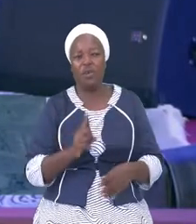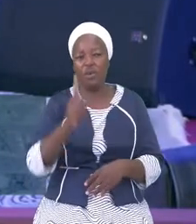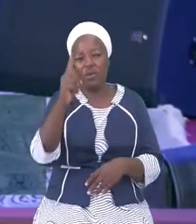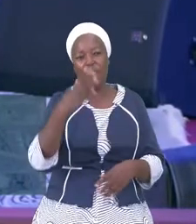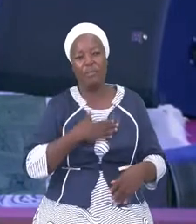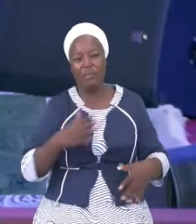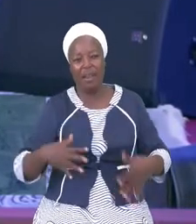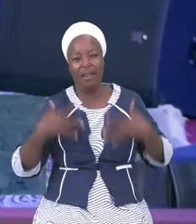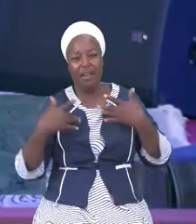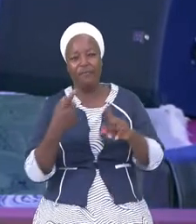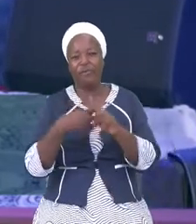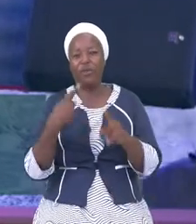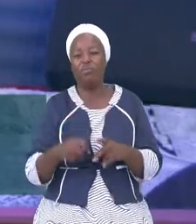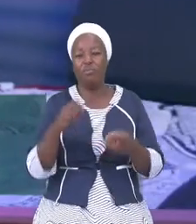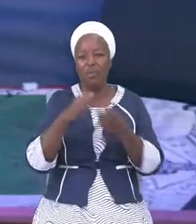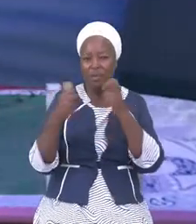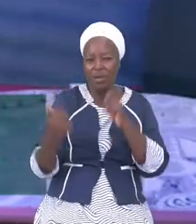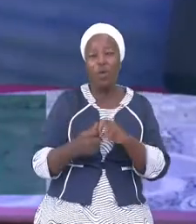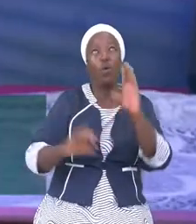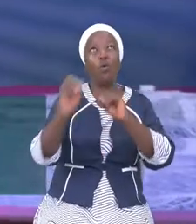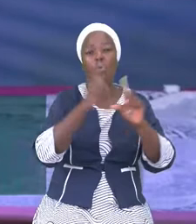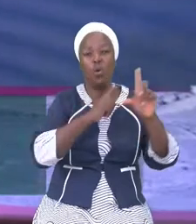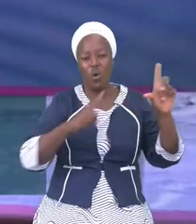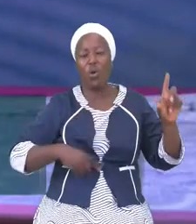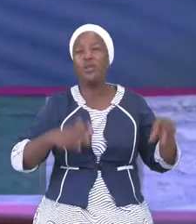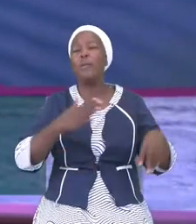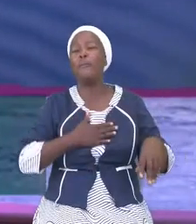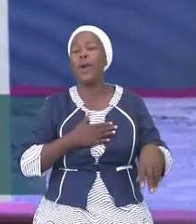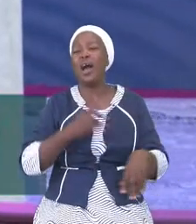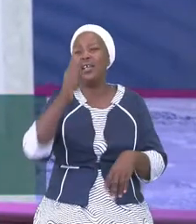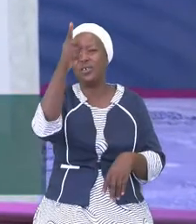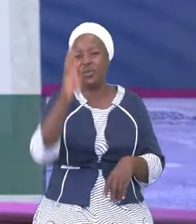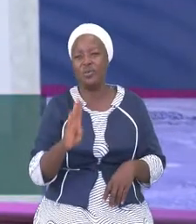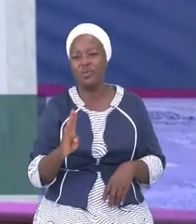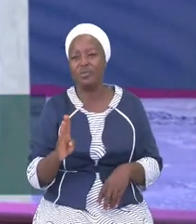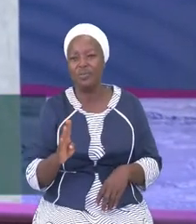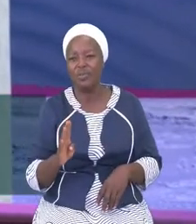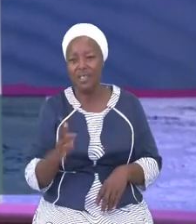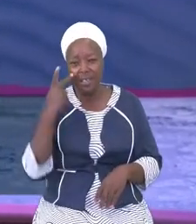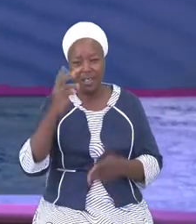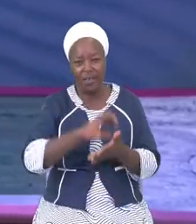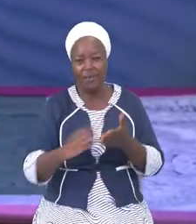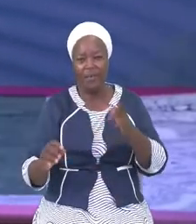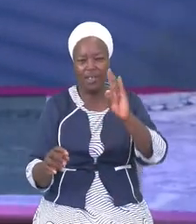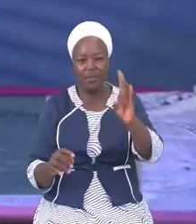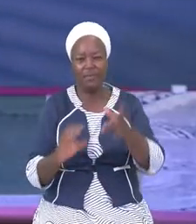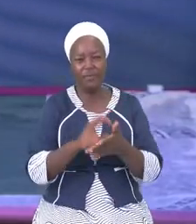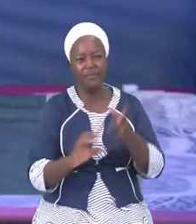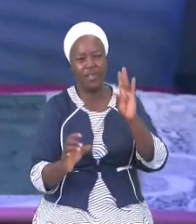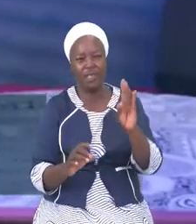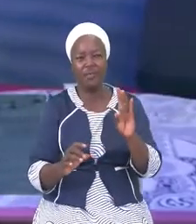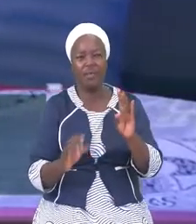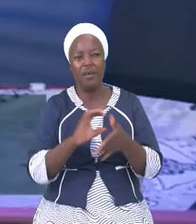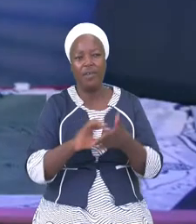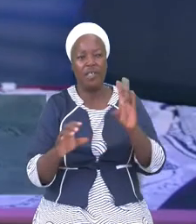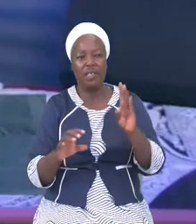life from corruption. O Lord, my God. Look at verse 7. It says in verse